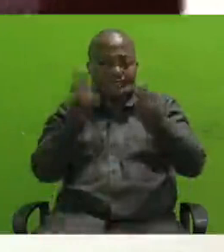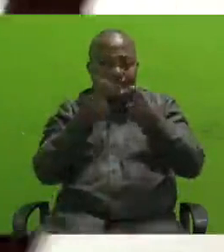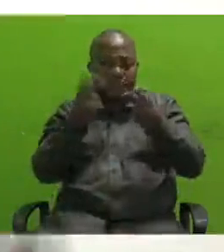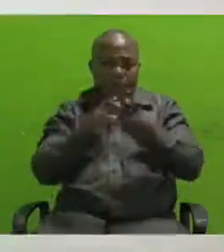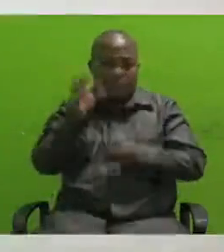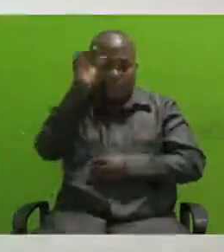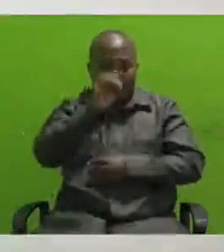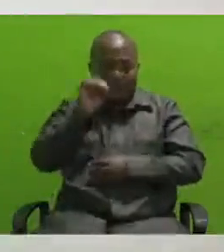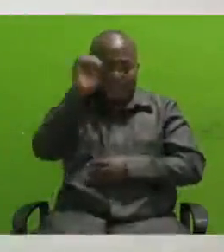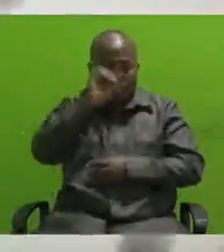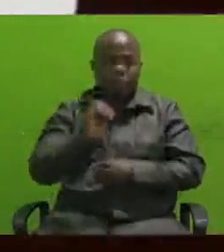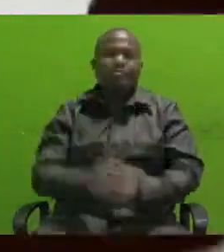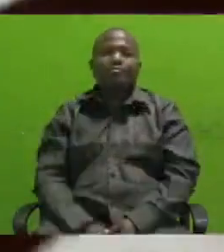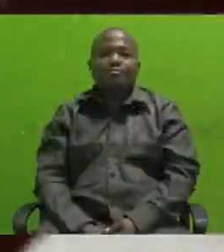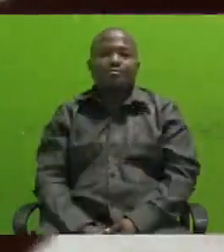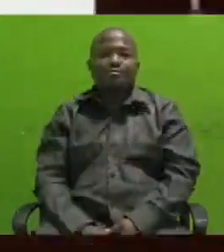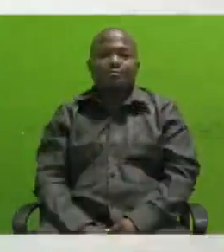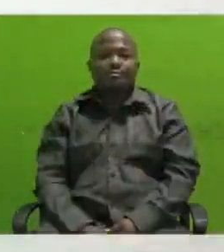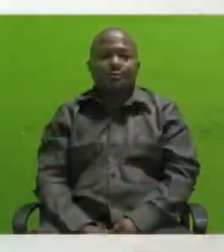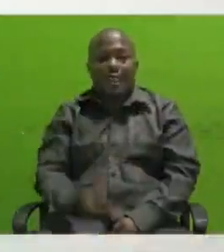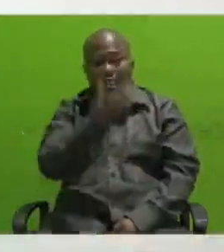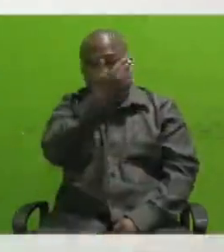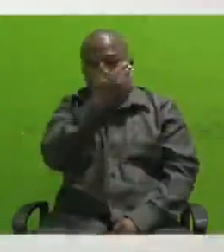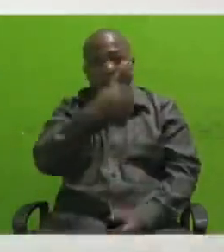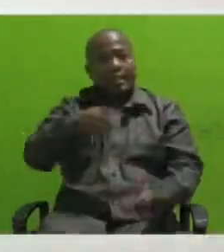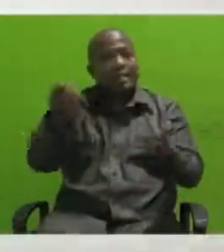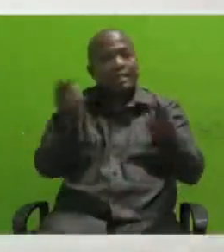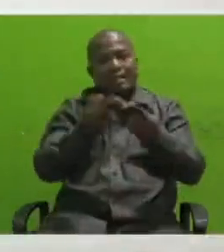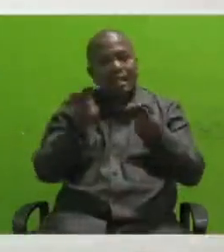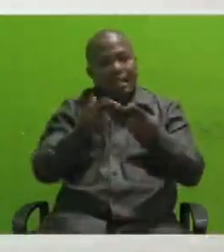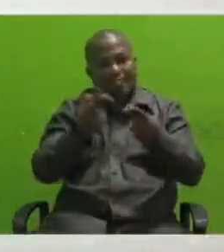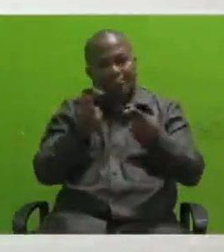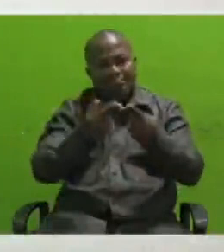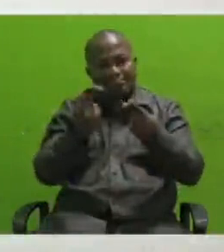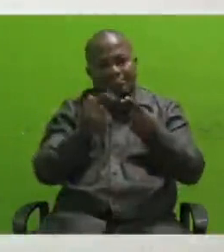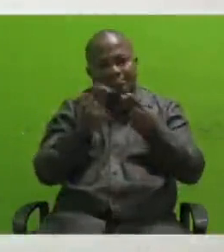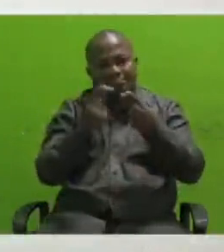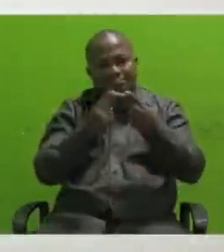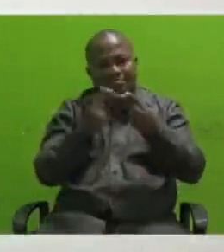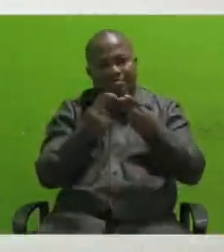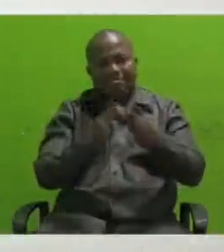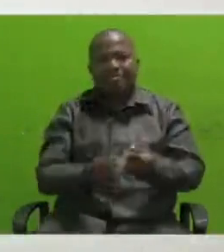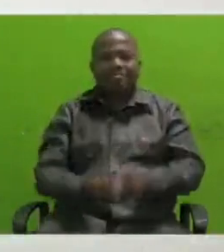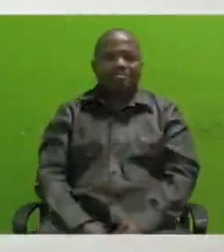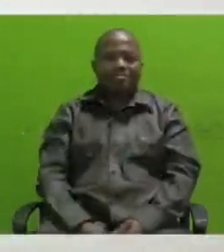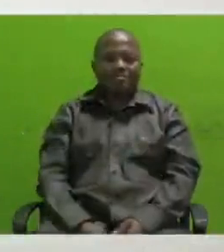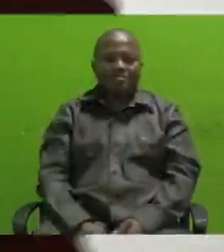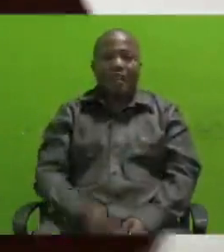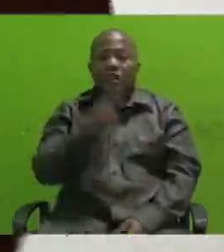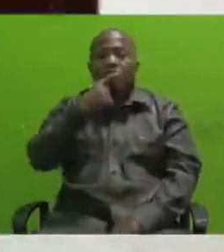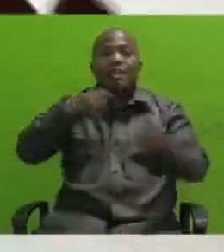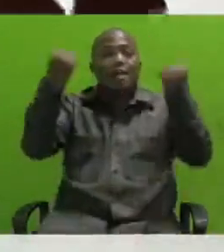0. So this one is the same as this one. That's why we say perfect square,